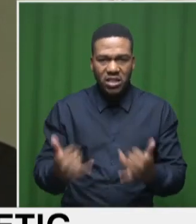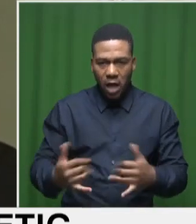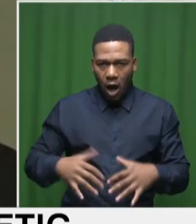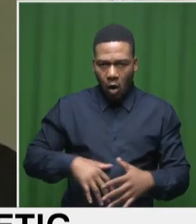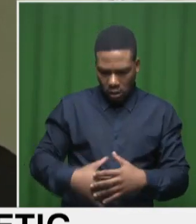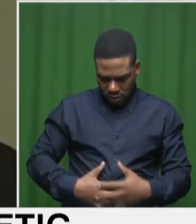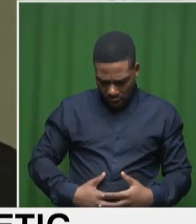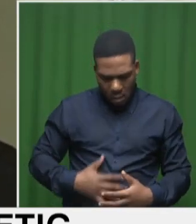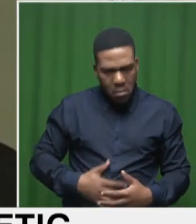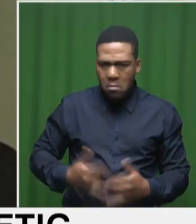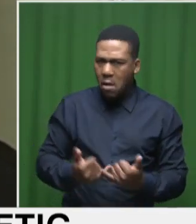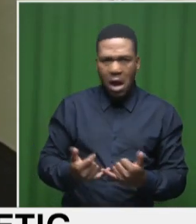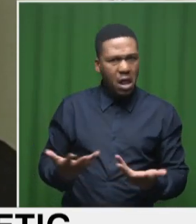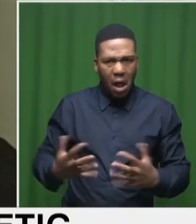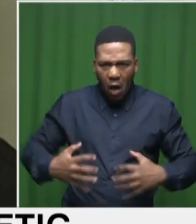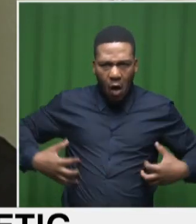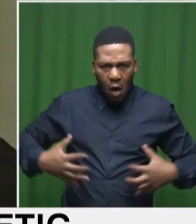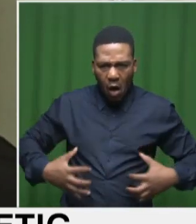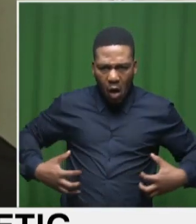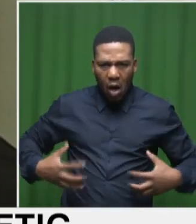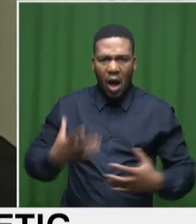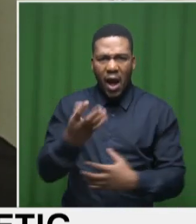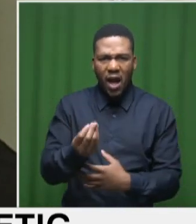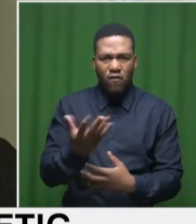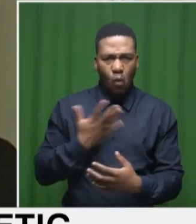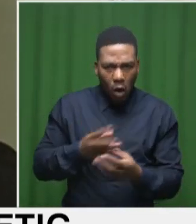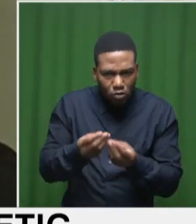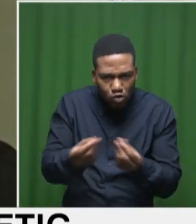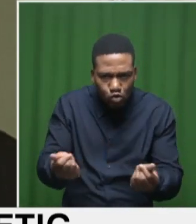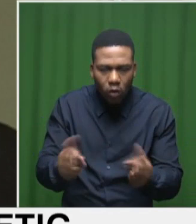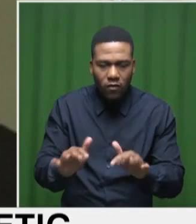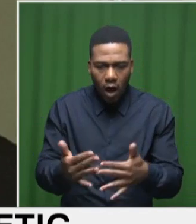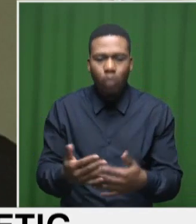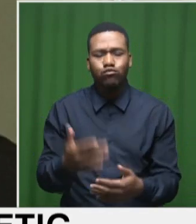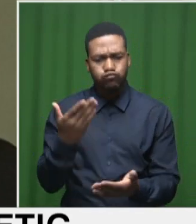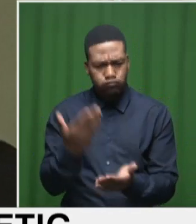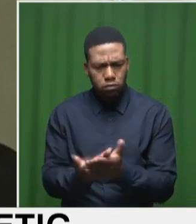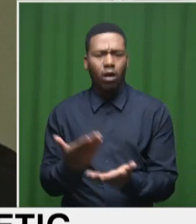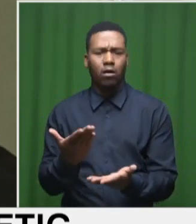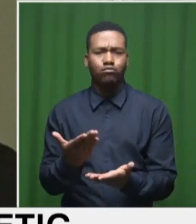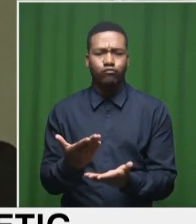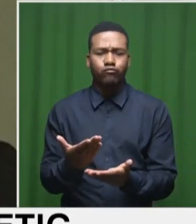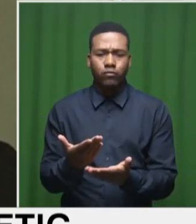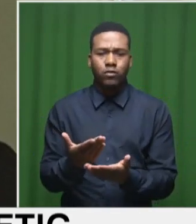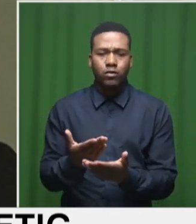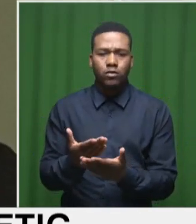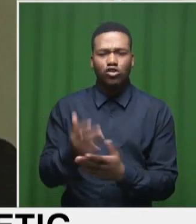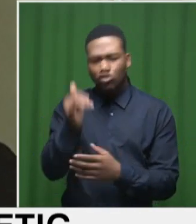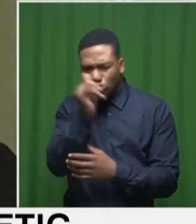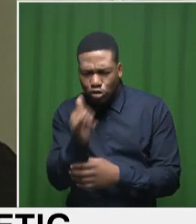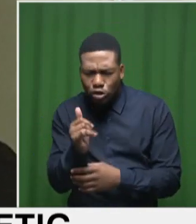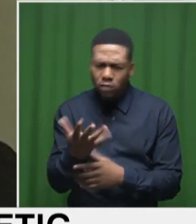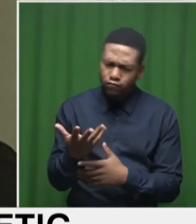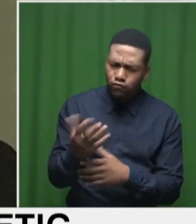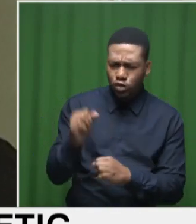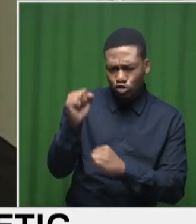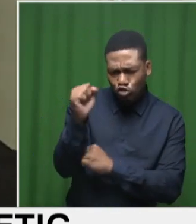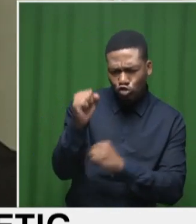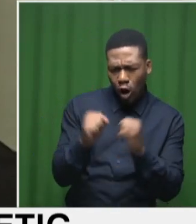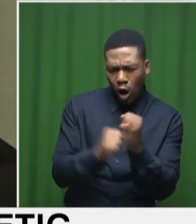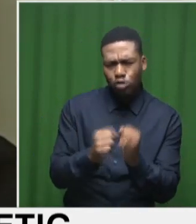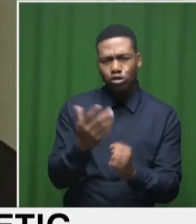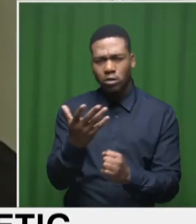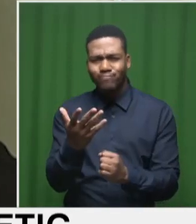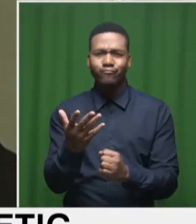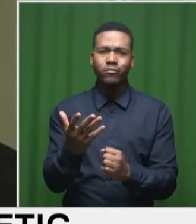can use things to actually work on the skin and heal the collagen and elastin. It's about just looking at the holistic structure of somebody's face